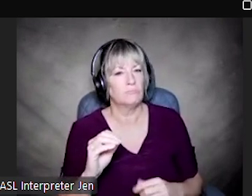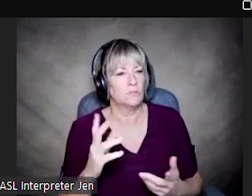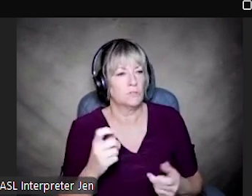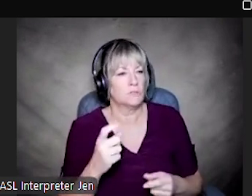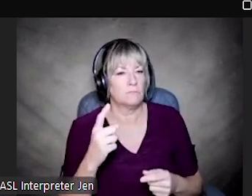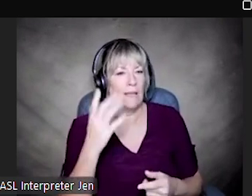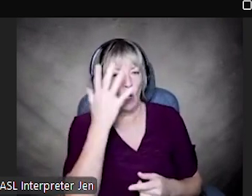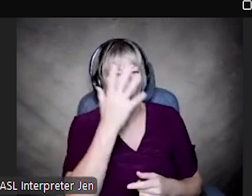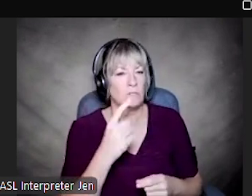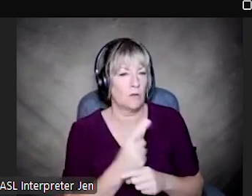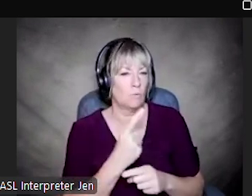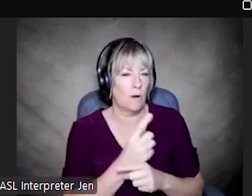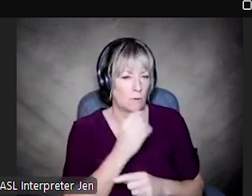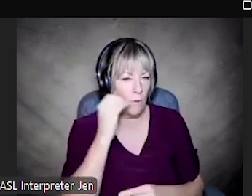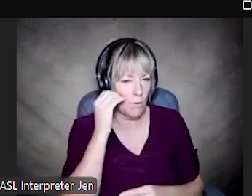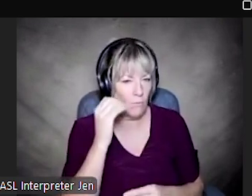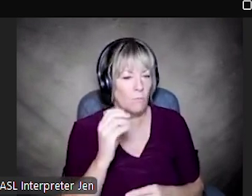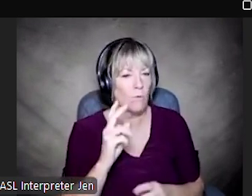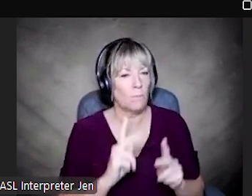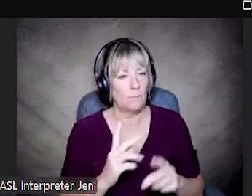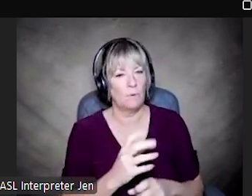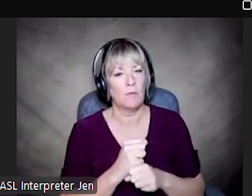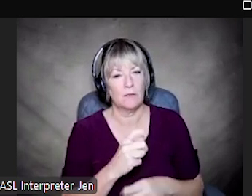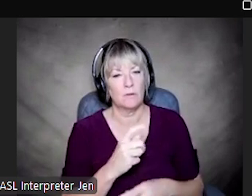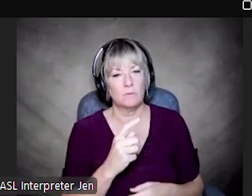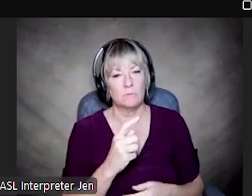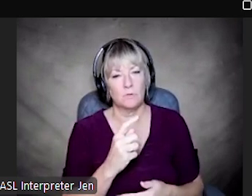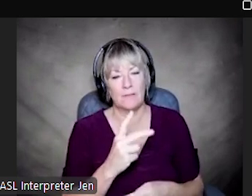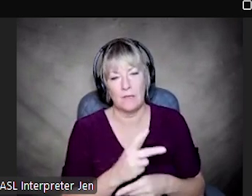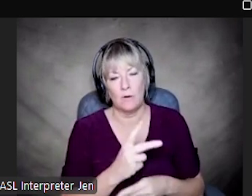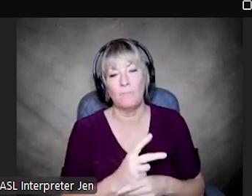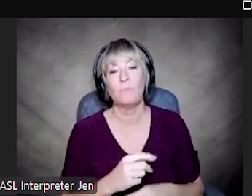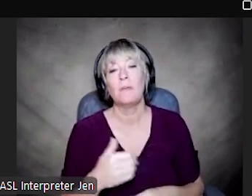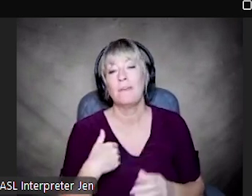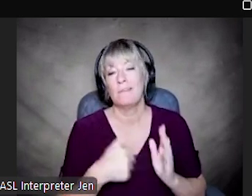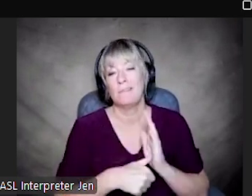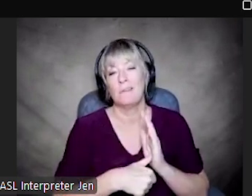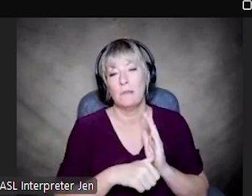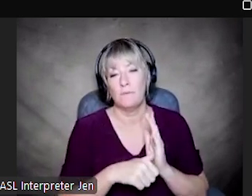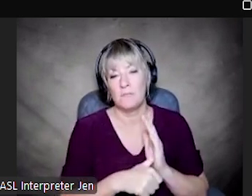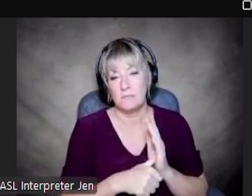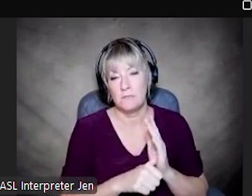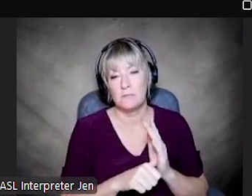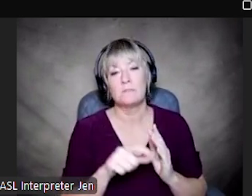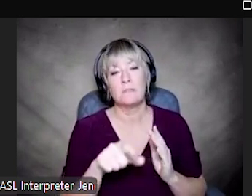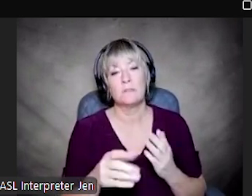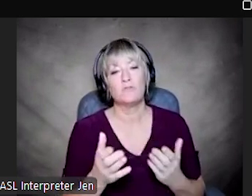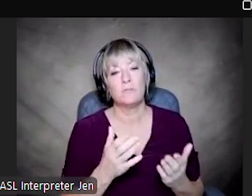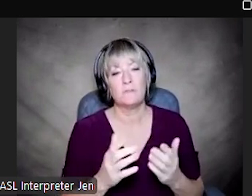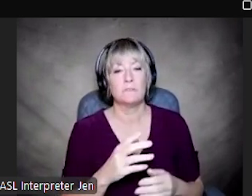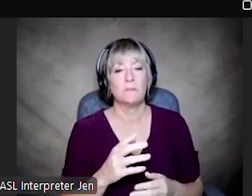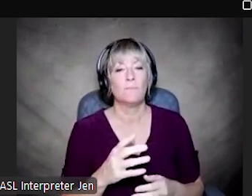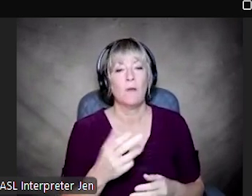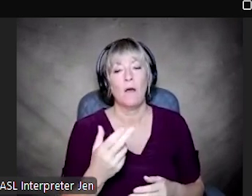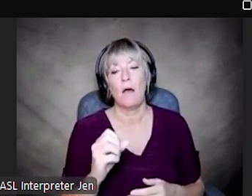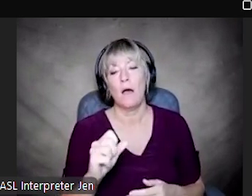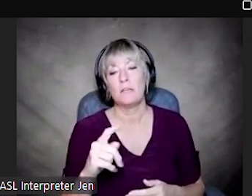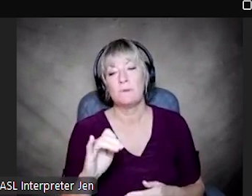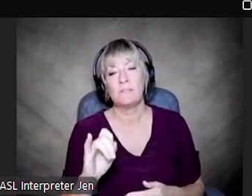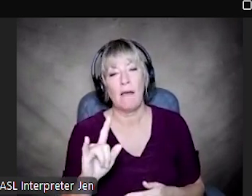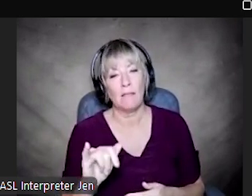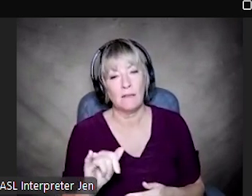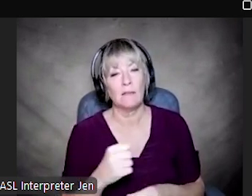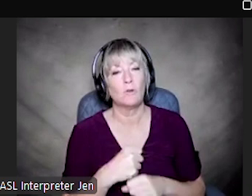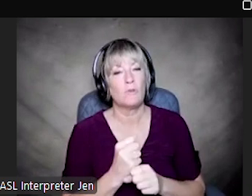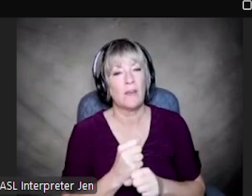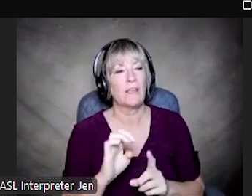other than a home where people receive treatment. There is an emphasis in this service on hospitality and in creating